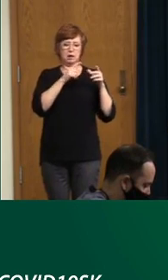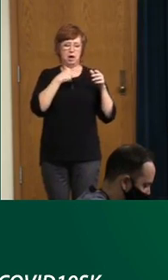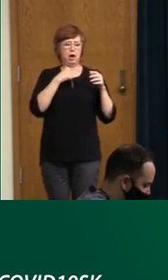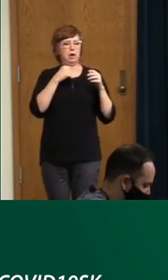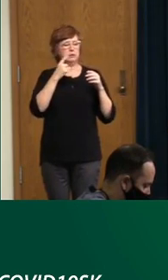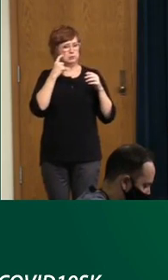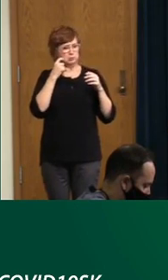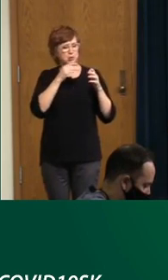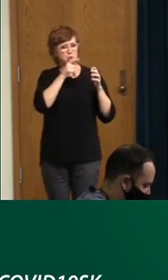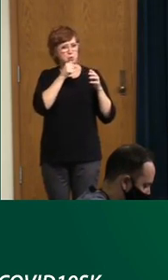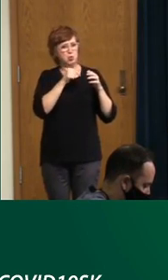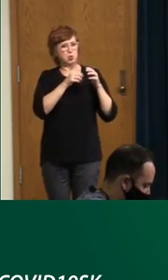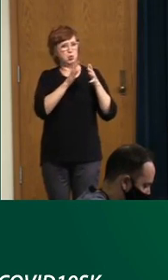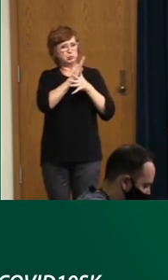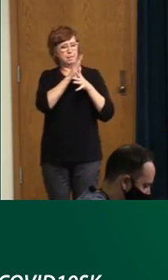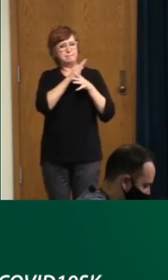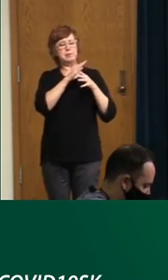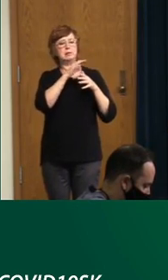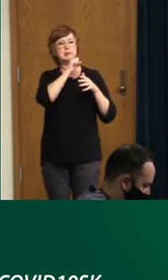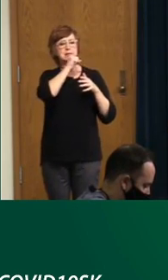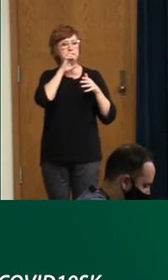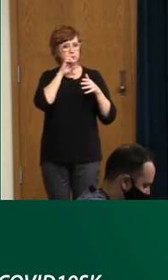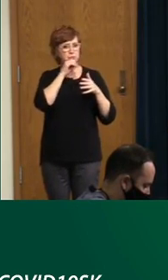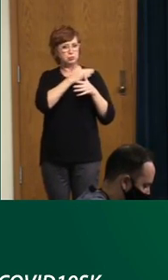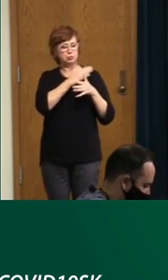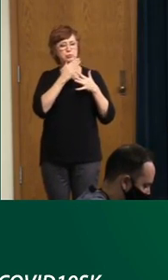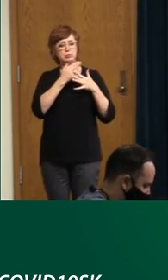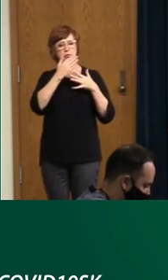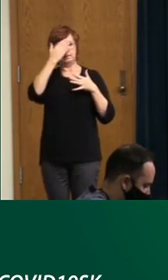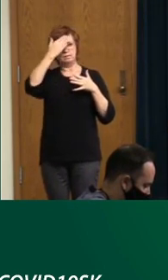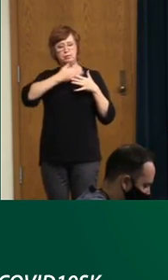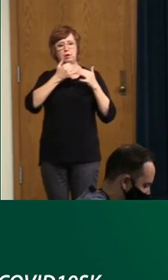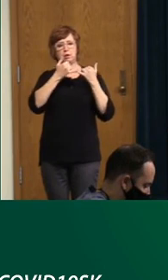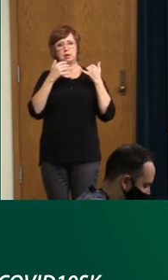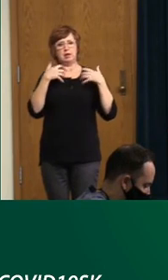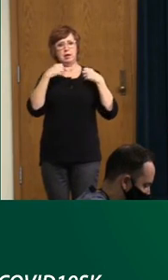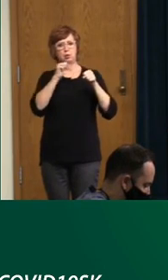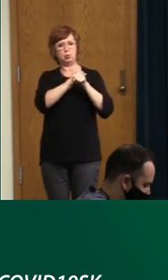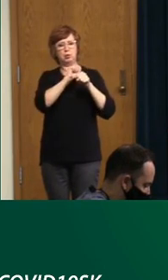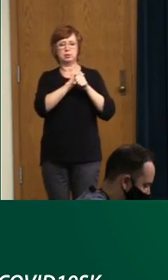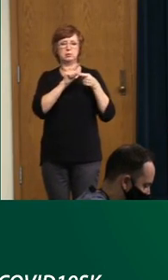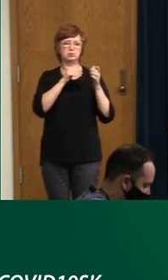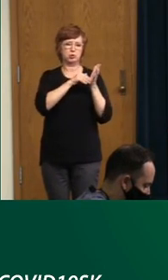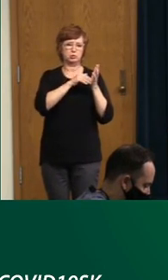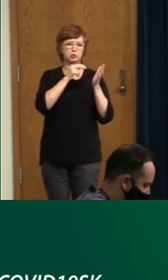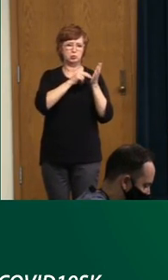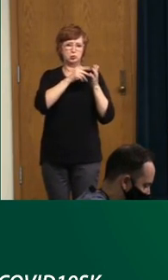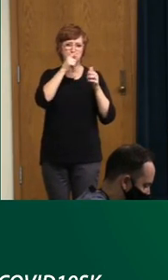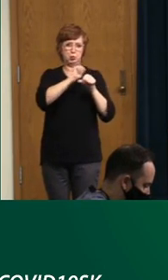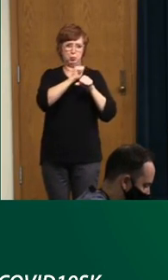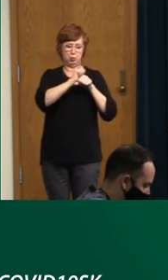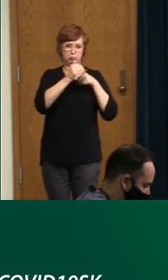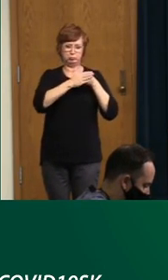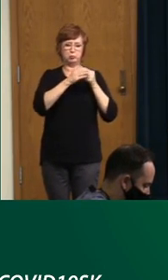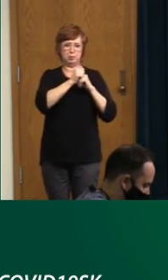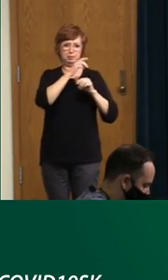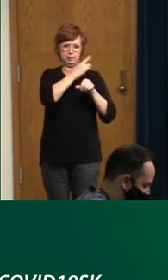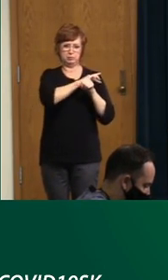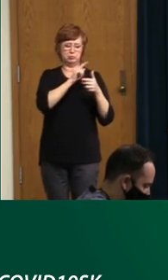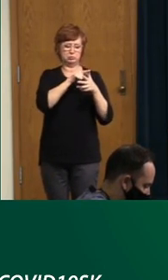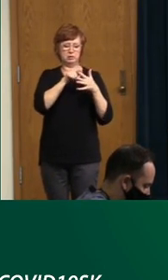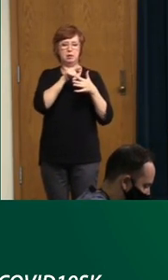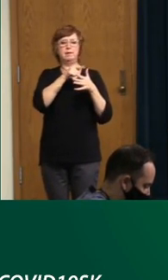seniors and frontline healthcare workers first. I look forward to the day when we have most of our